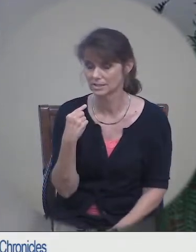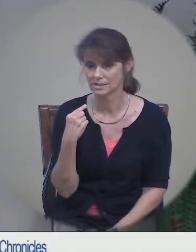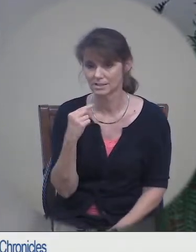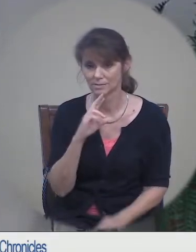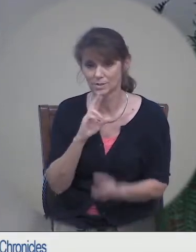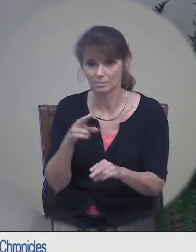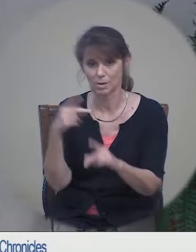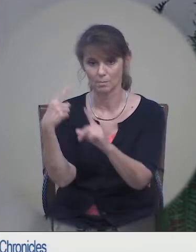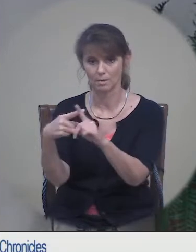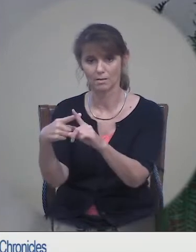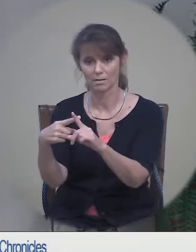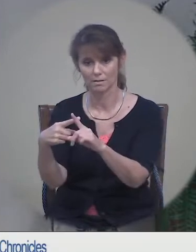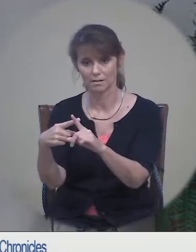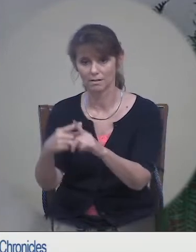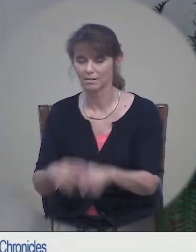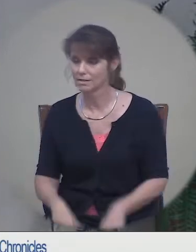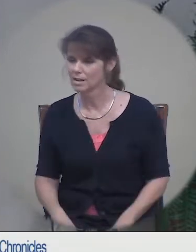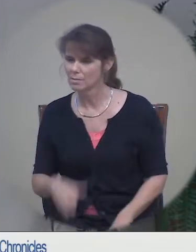acknowledgement of sin.